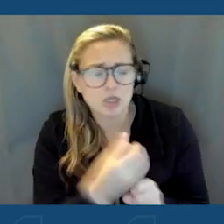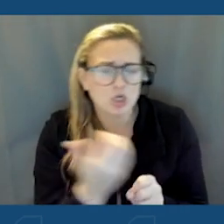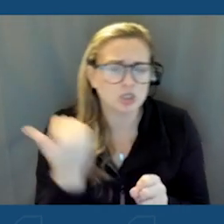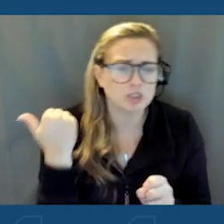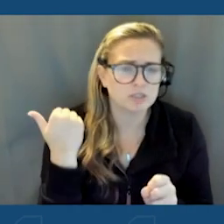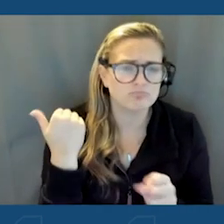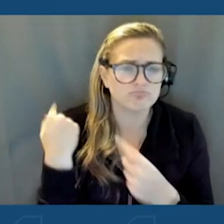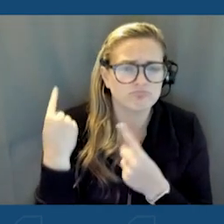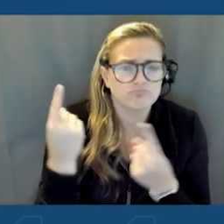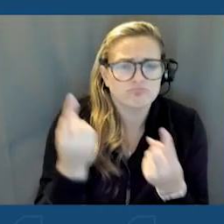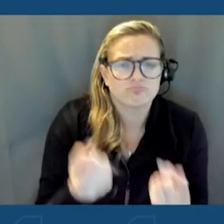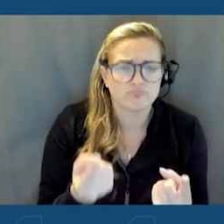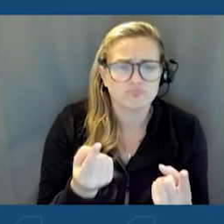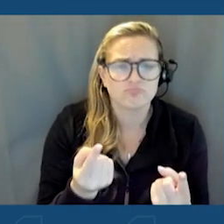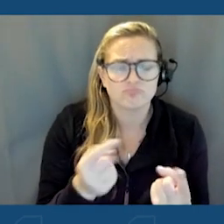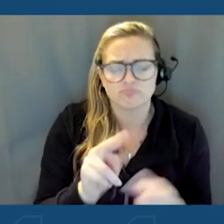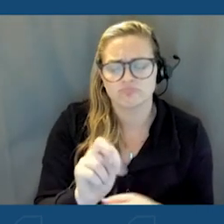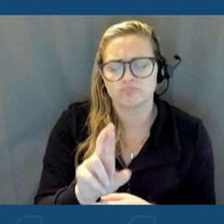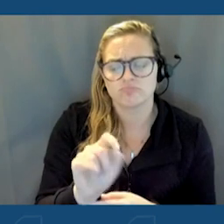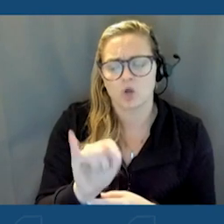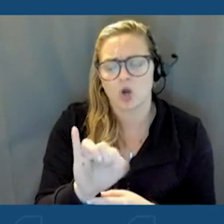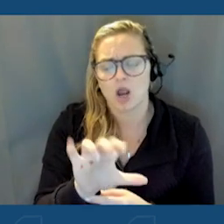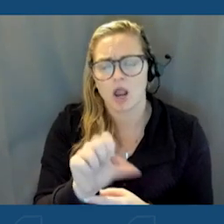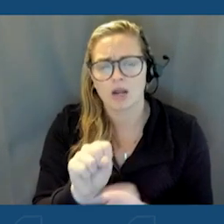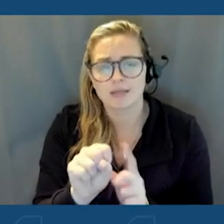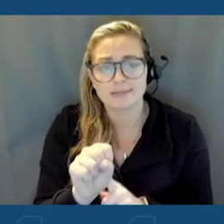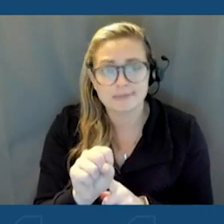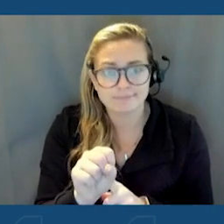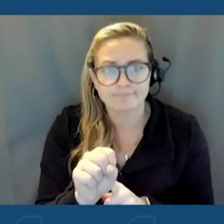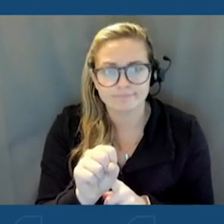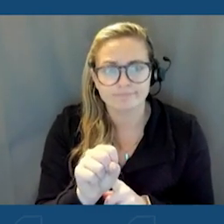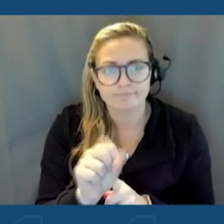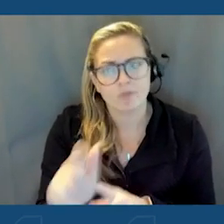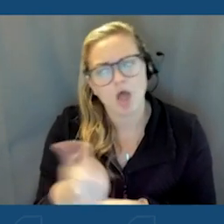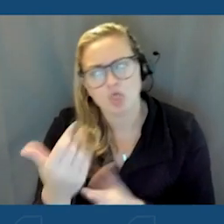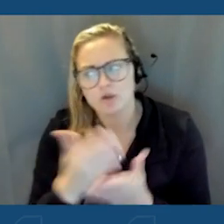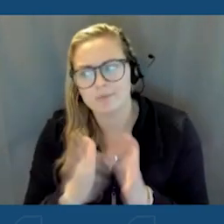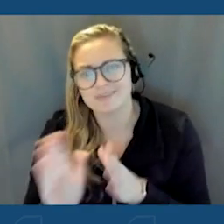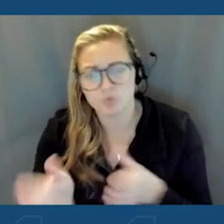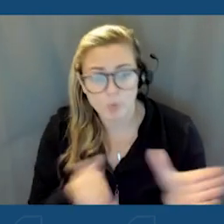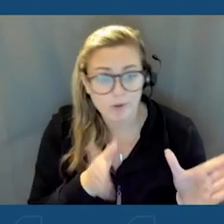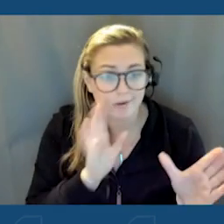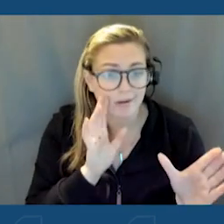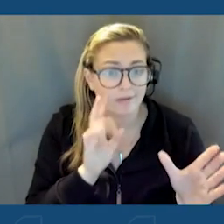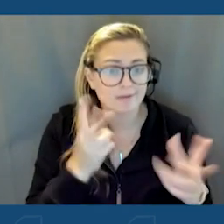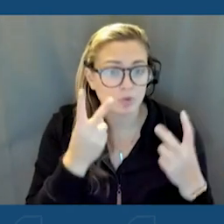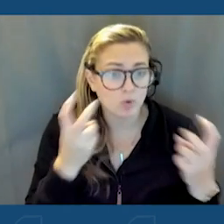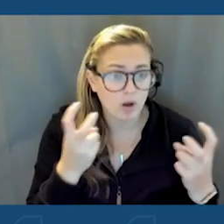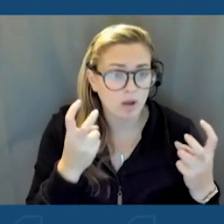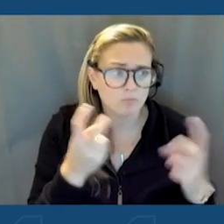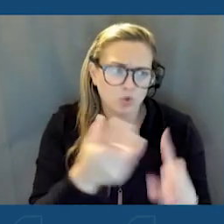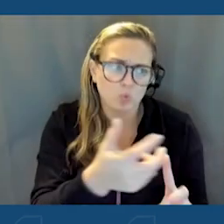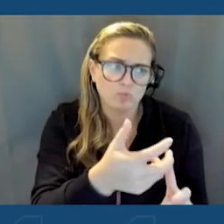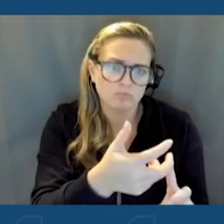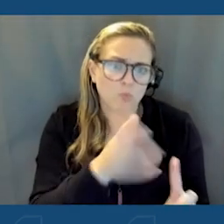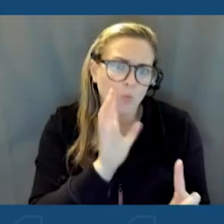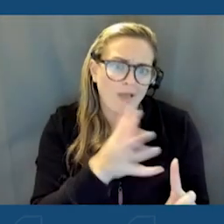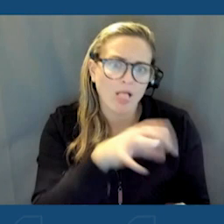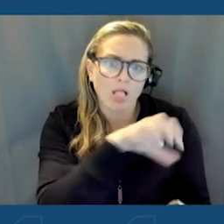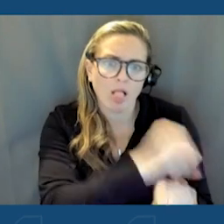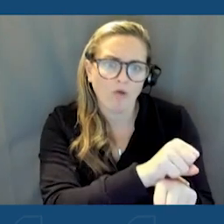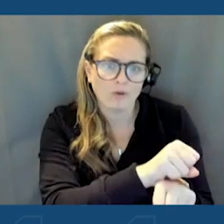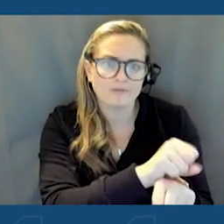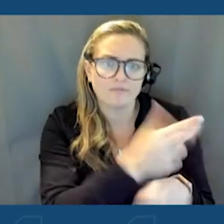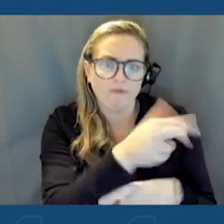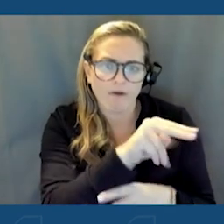narcotics. And with narcotics and other elements of organized crimes, you make gun arrests. That's just what happens. You make gun